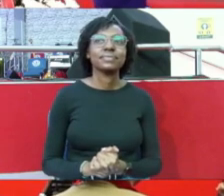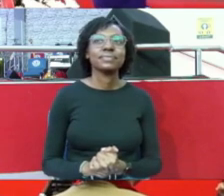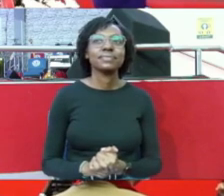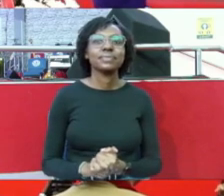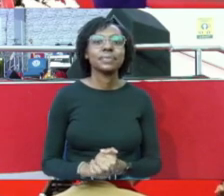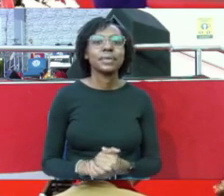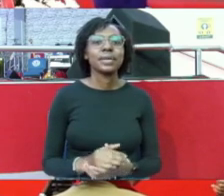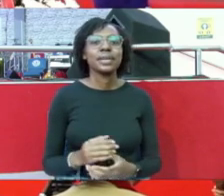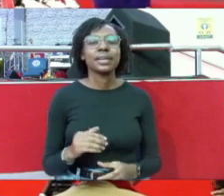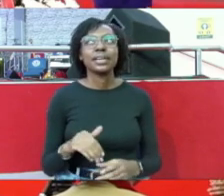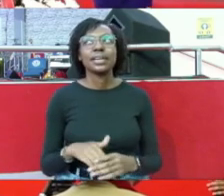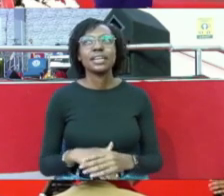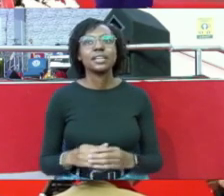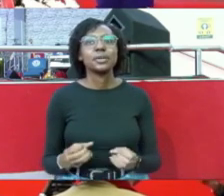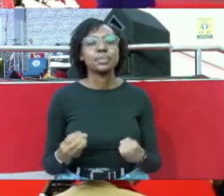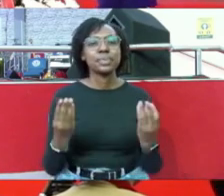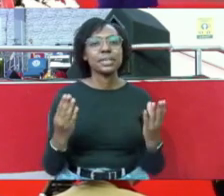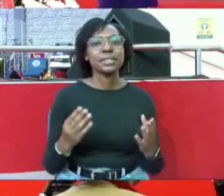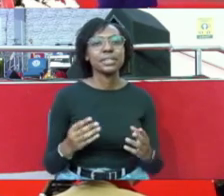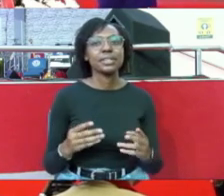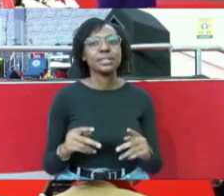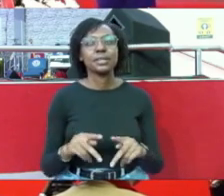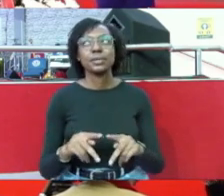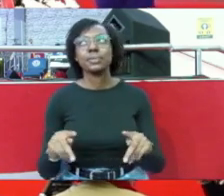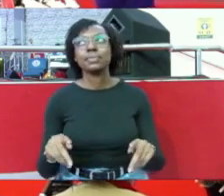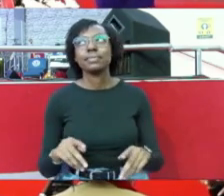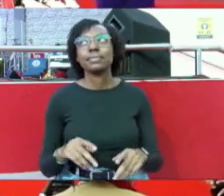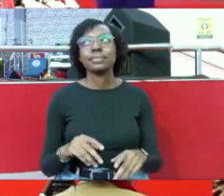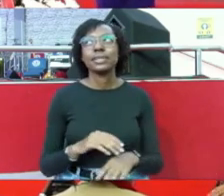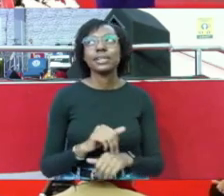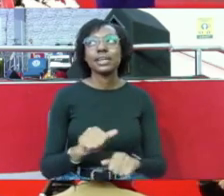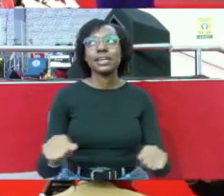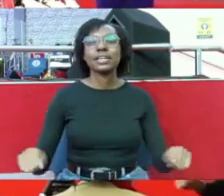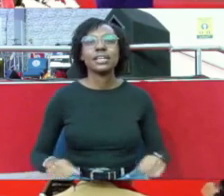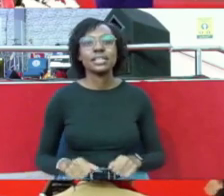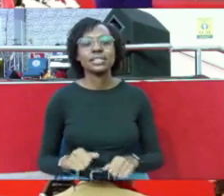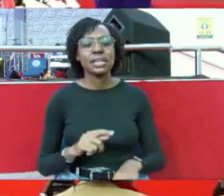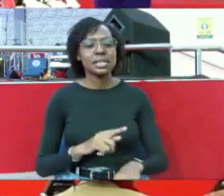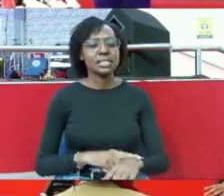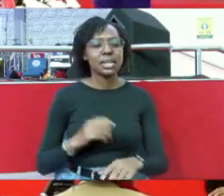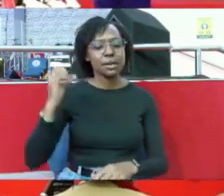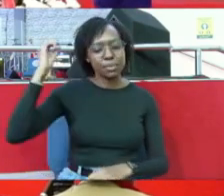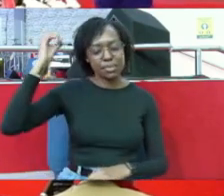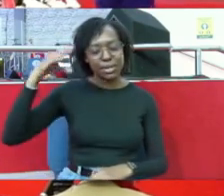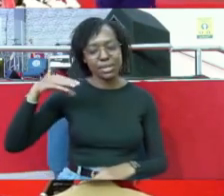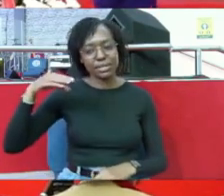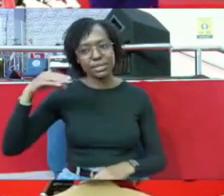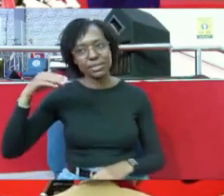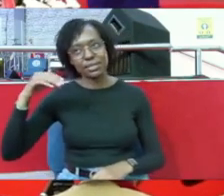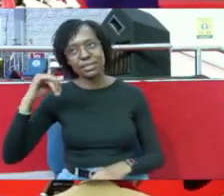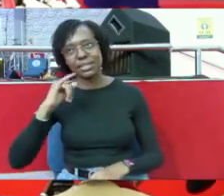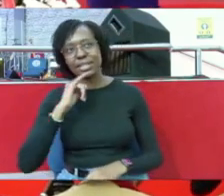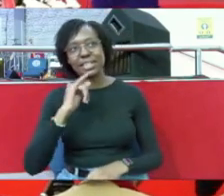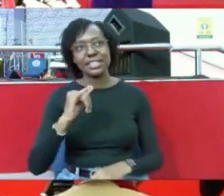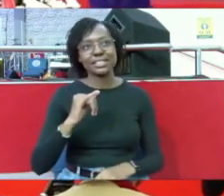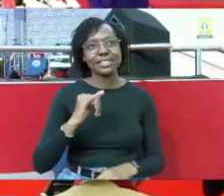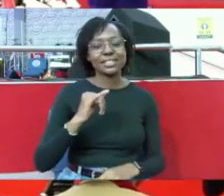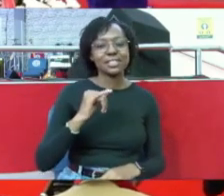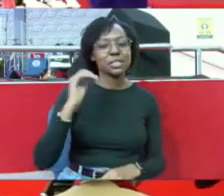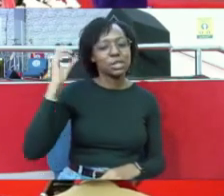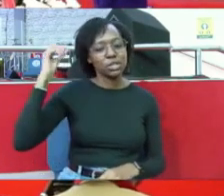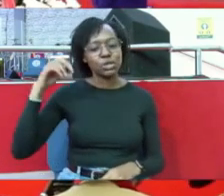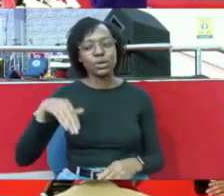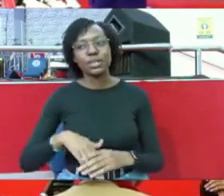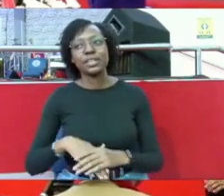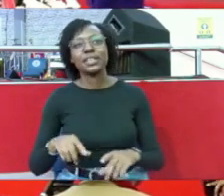most cases, shadows, when light is cast on an object, a shadow appears and a shadow is normally